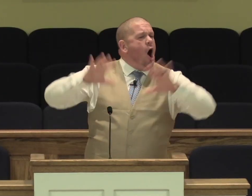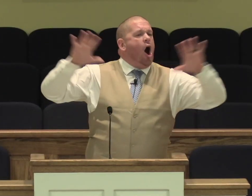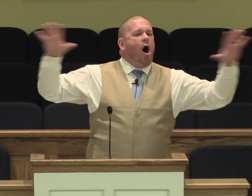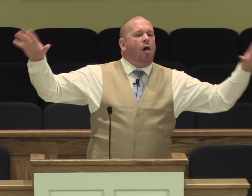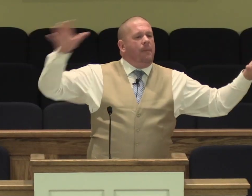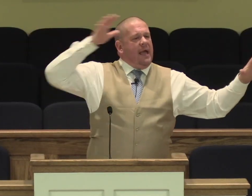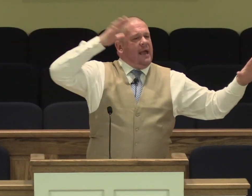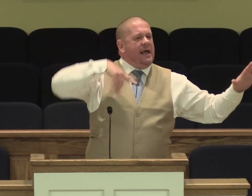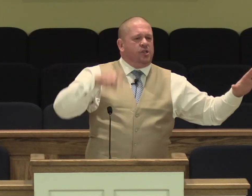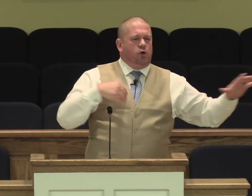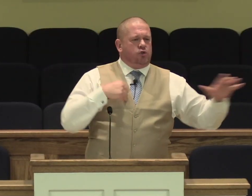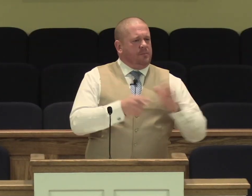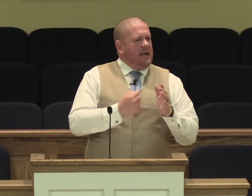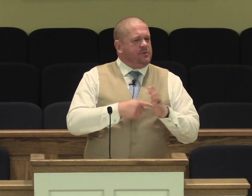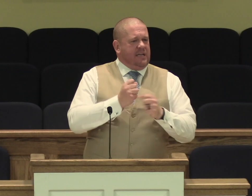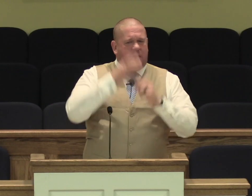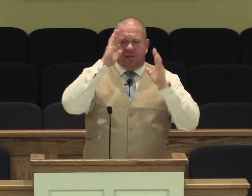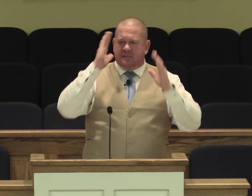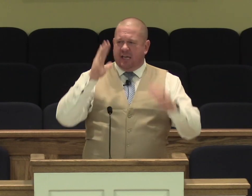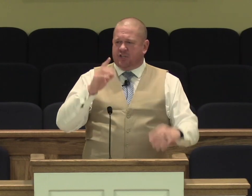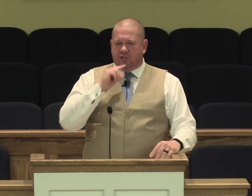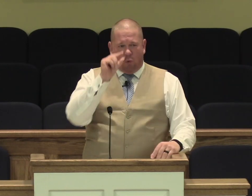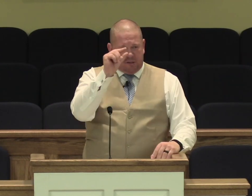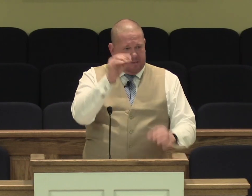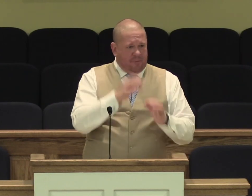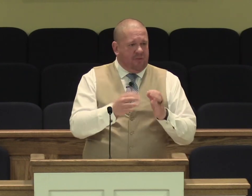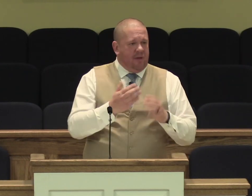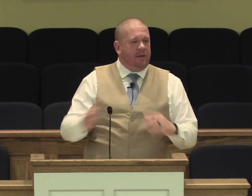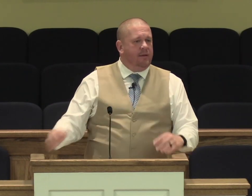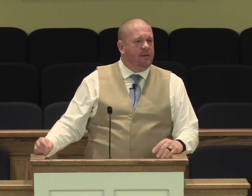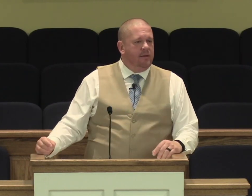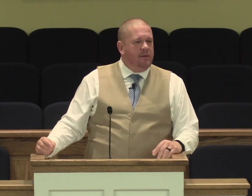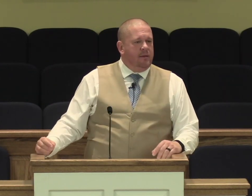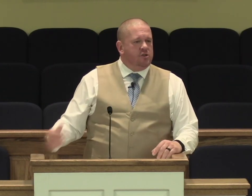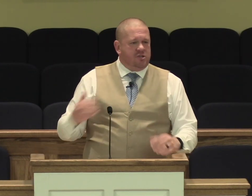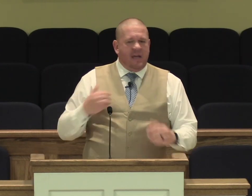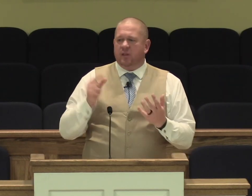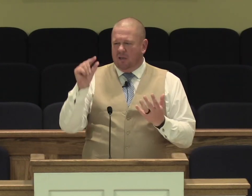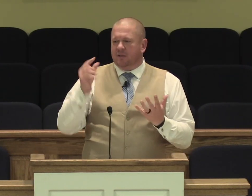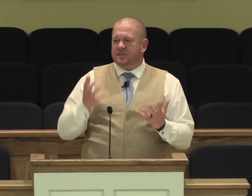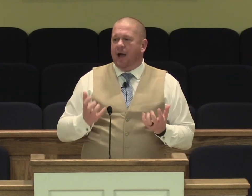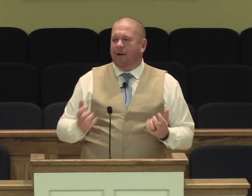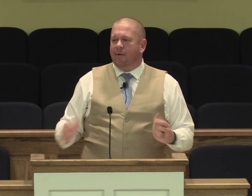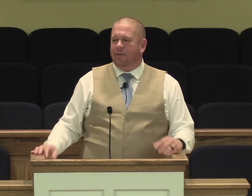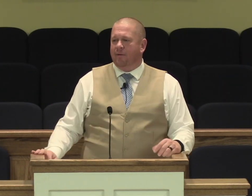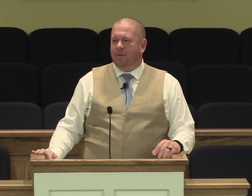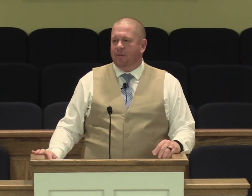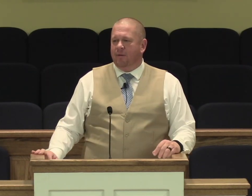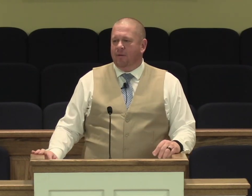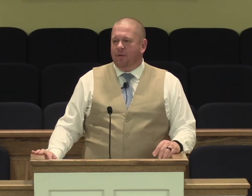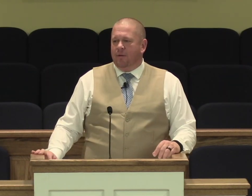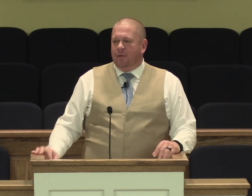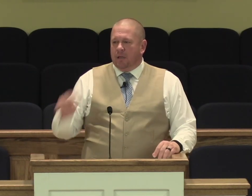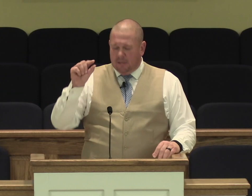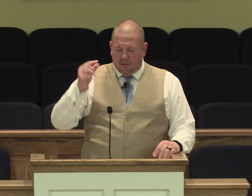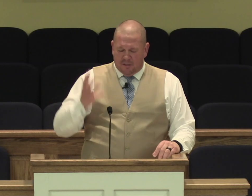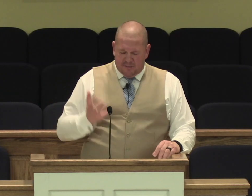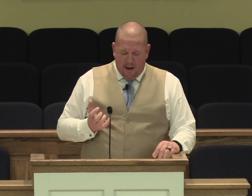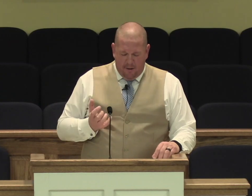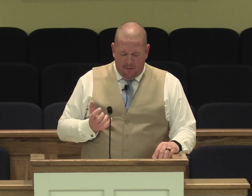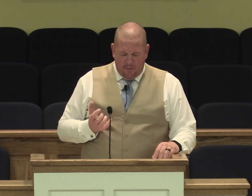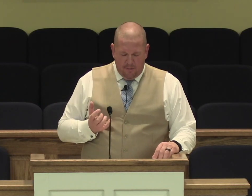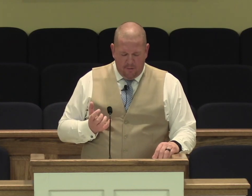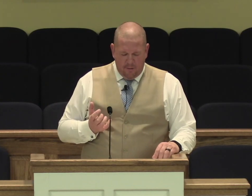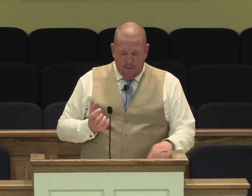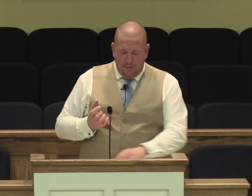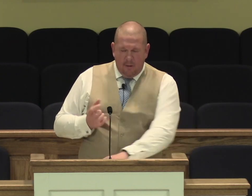But all man has to do sometimes to get God's attention is one simple thing. Just have a little desire. Little